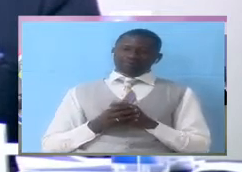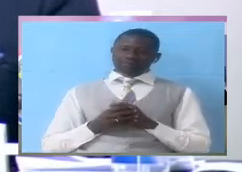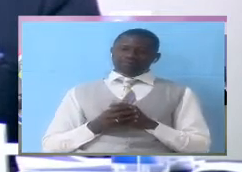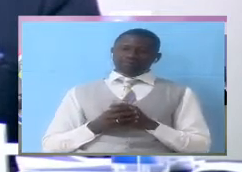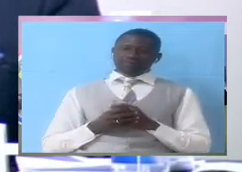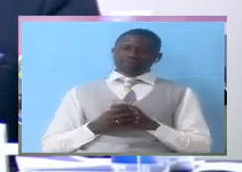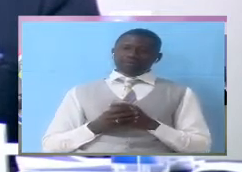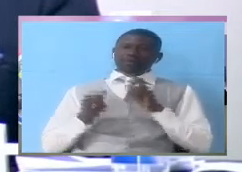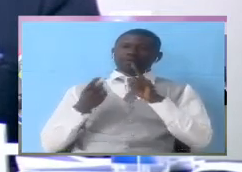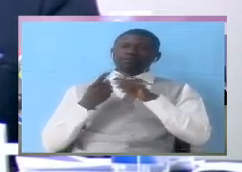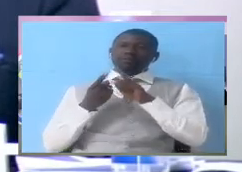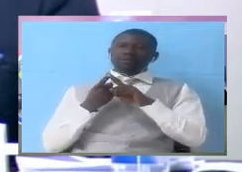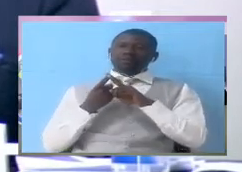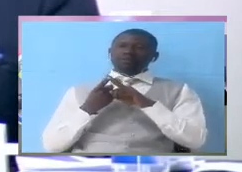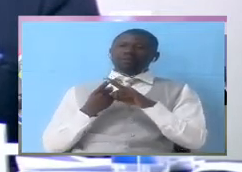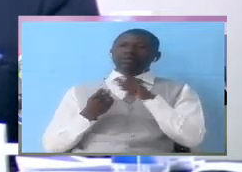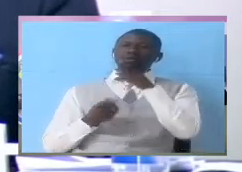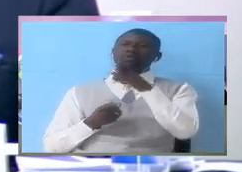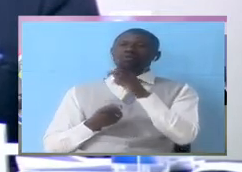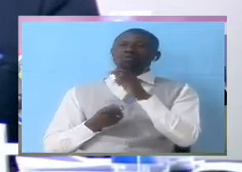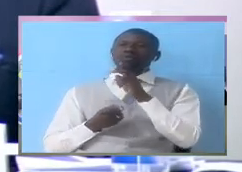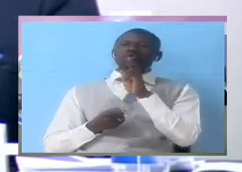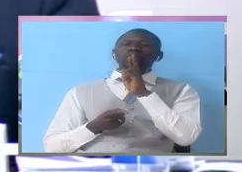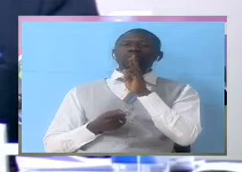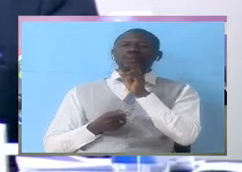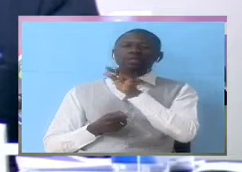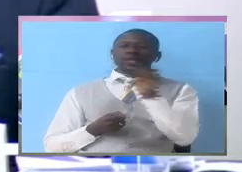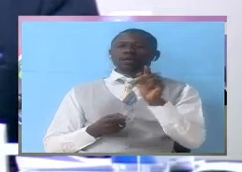In particular your biographical